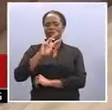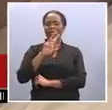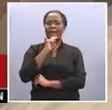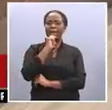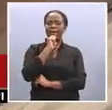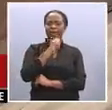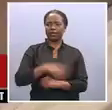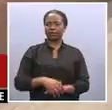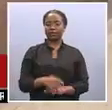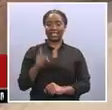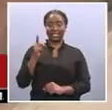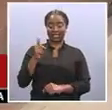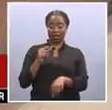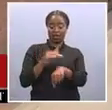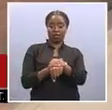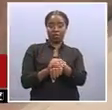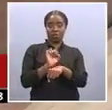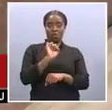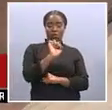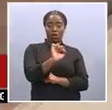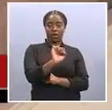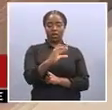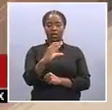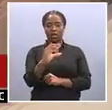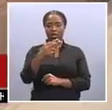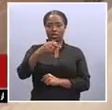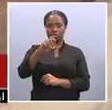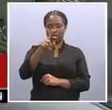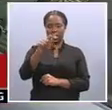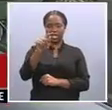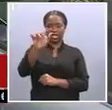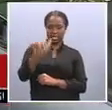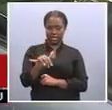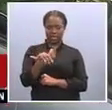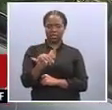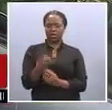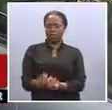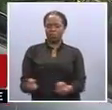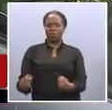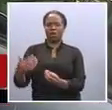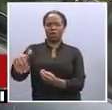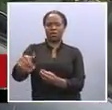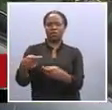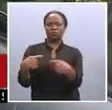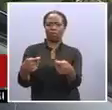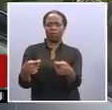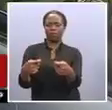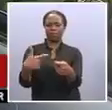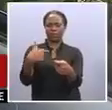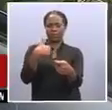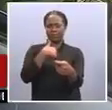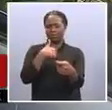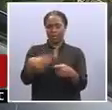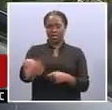Rodney Padiachi was with his friend Kelly Chetty and Chetty's two children outside a local shop. They were confronted